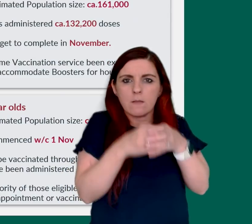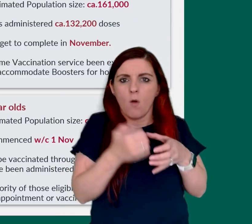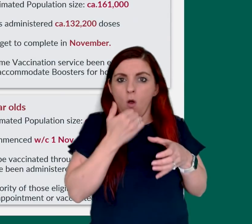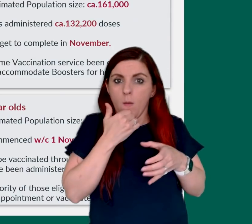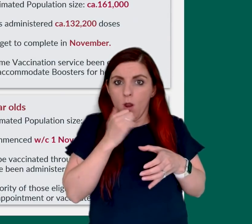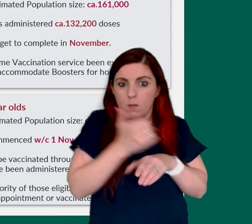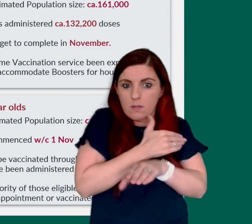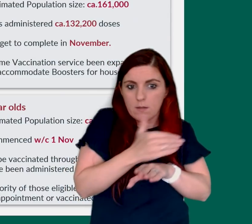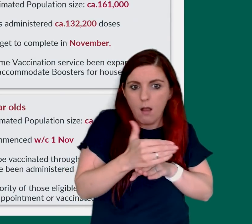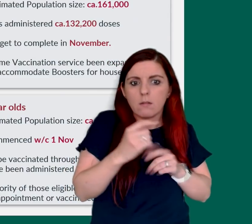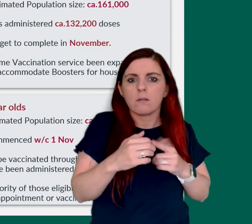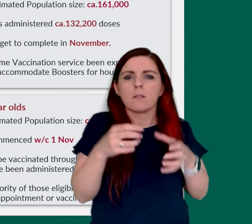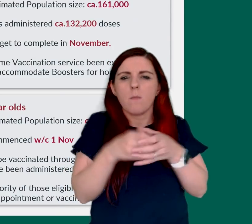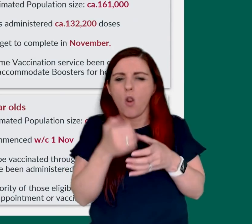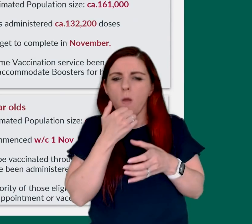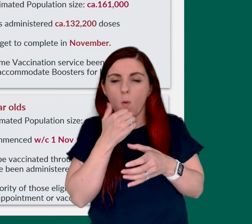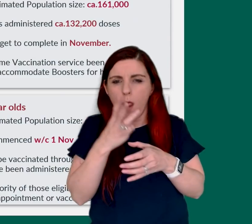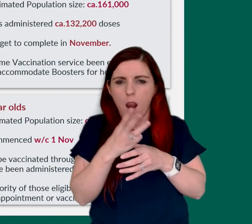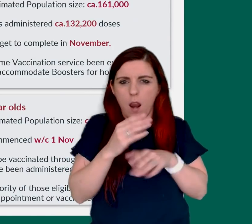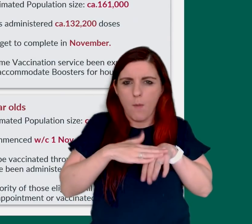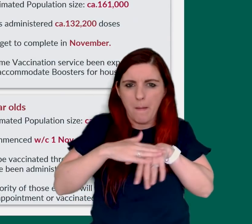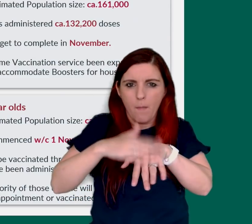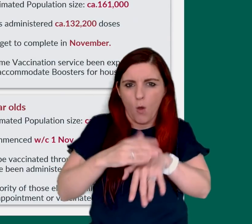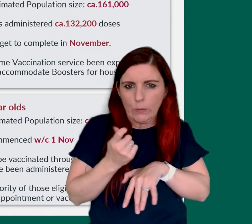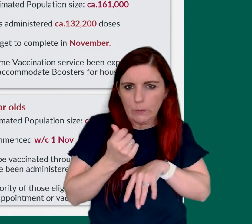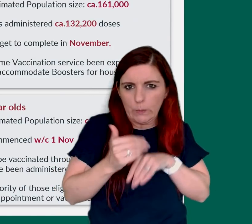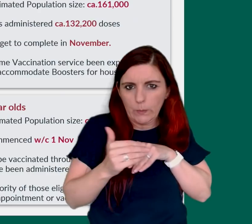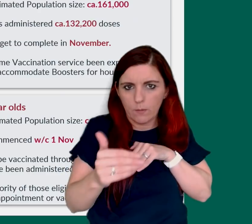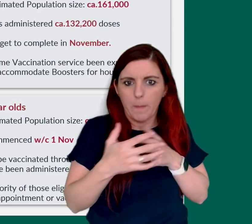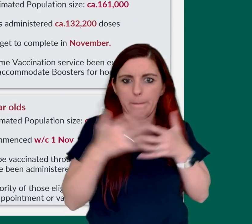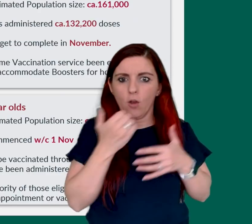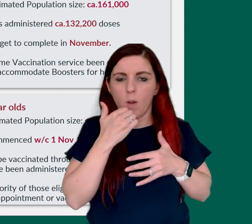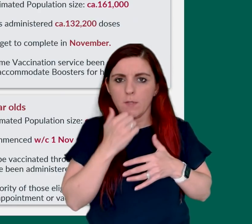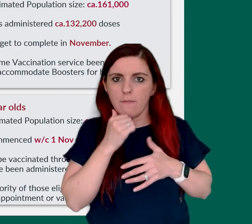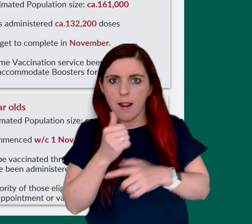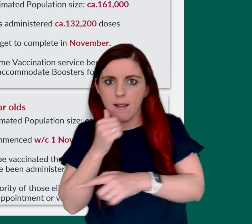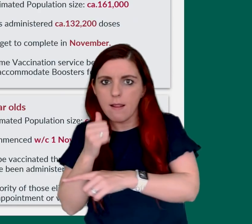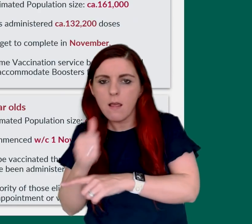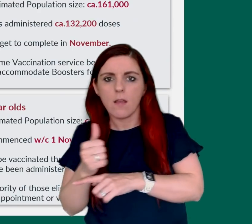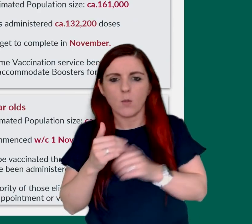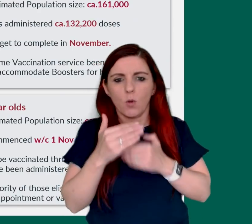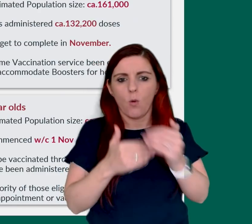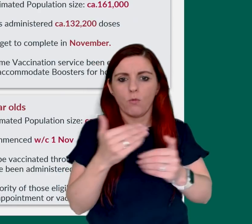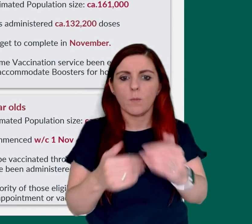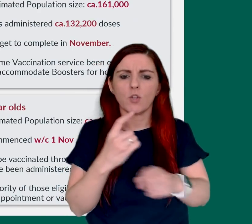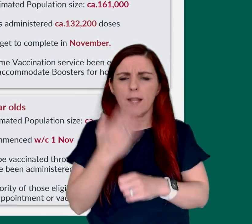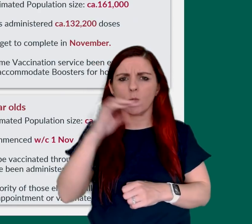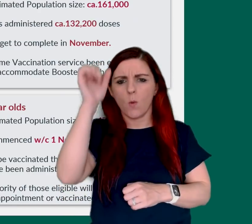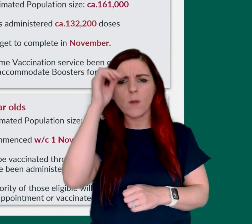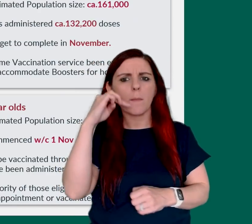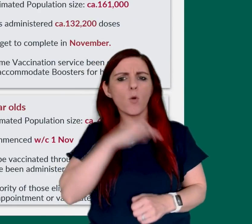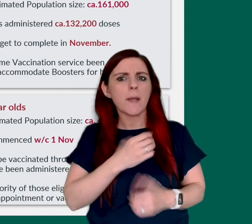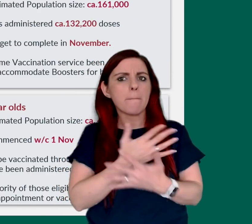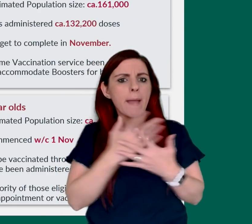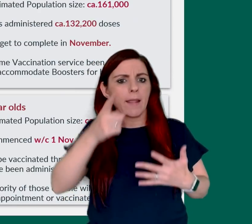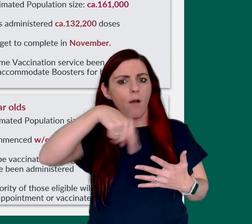initially, small numbers done, and that will start to ramp up over the coming weeks with bigger numbers becoming eligible as we work through it. But just to flag what's really important, many of these